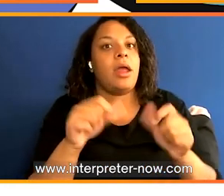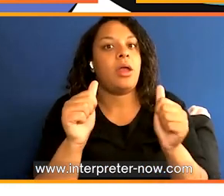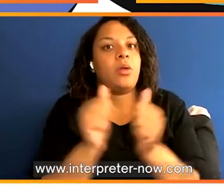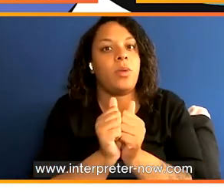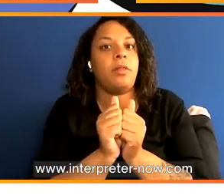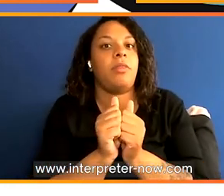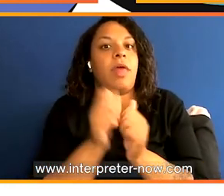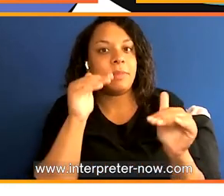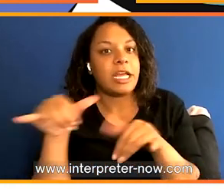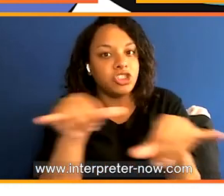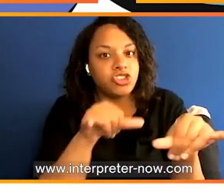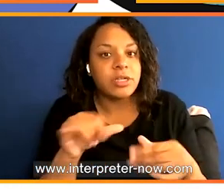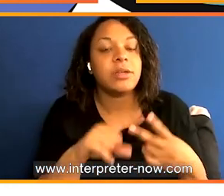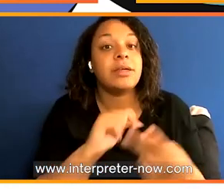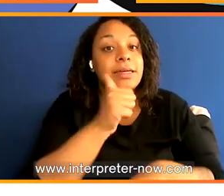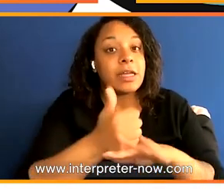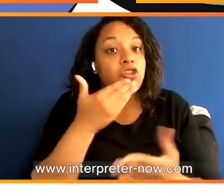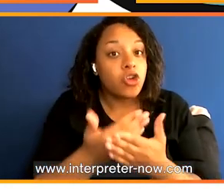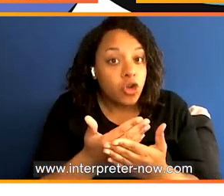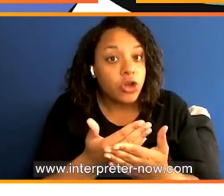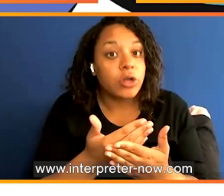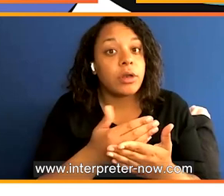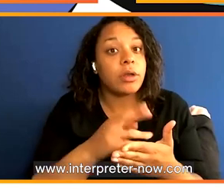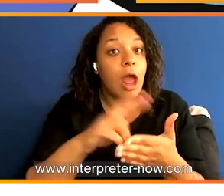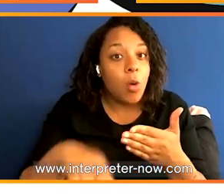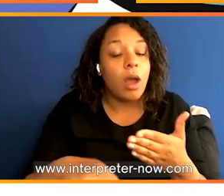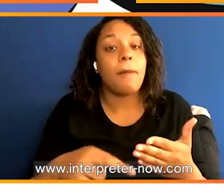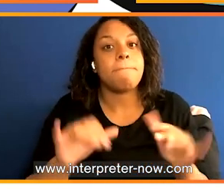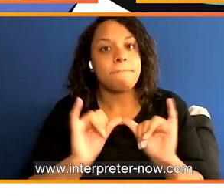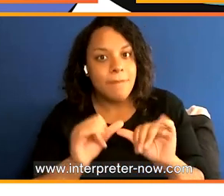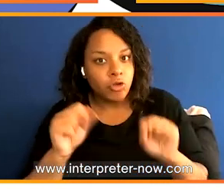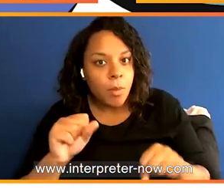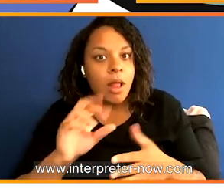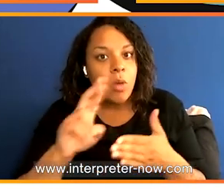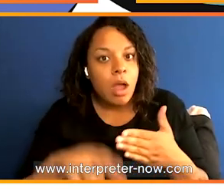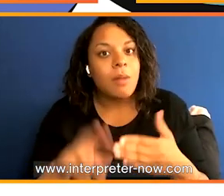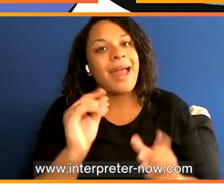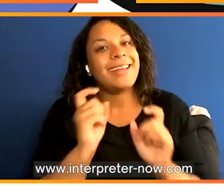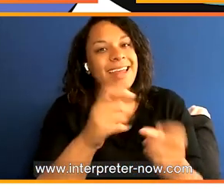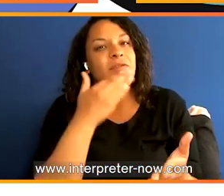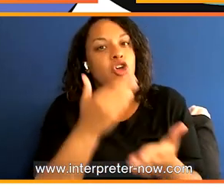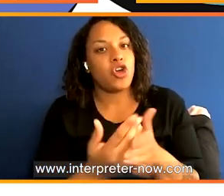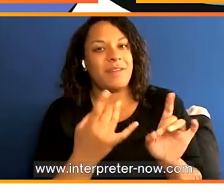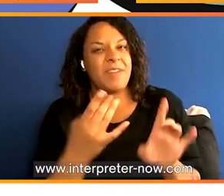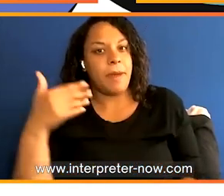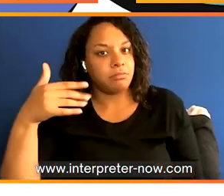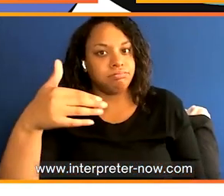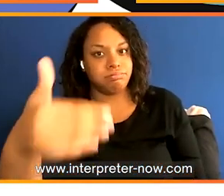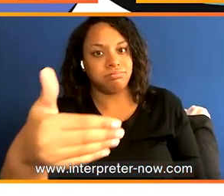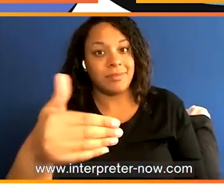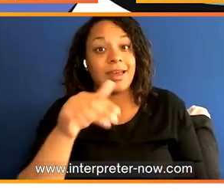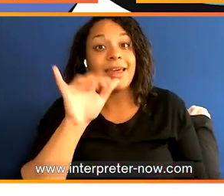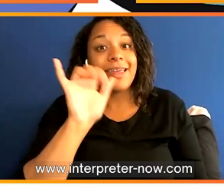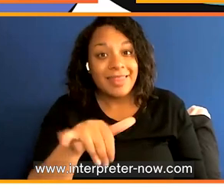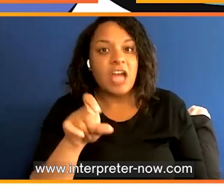actually aligning on expectations, setting good outcomes and measurable outcomes, and giving good feedback along